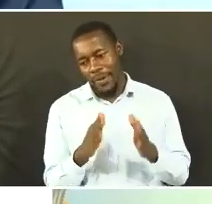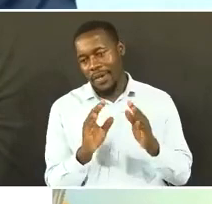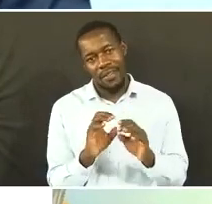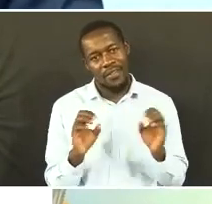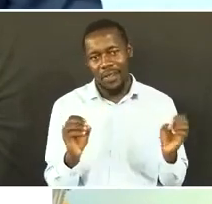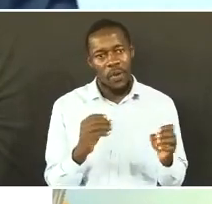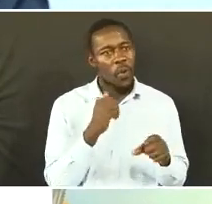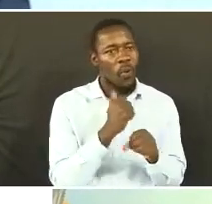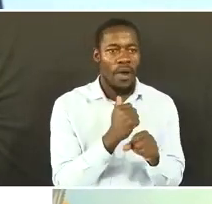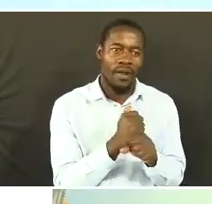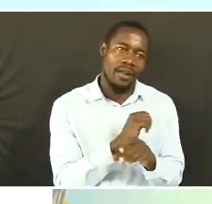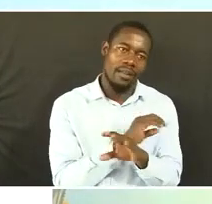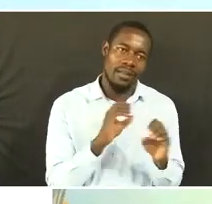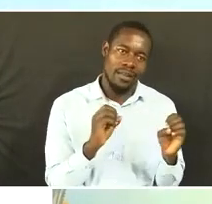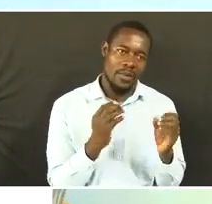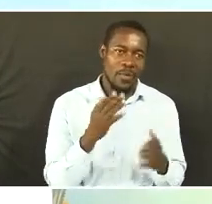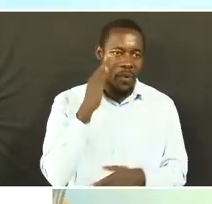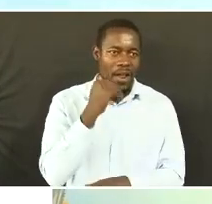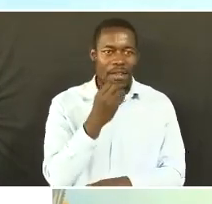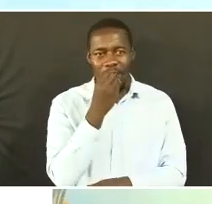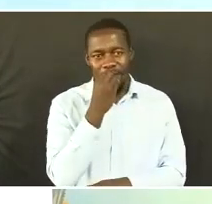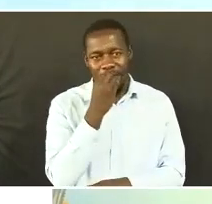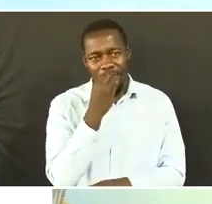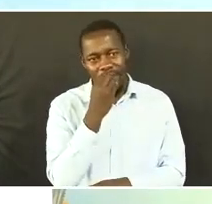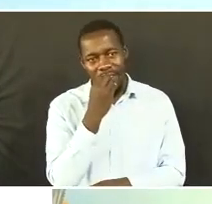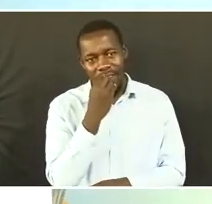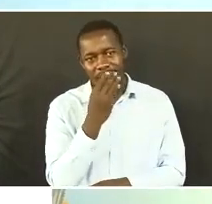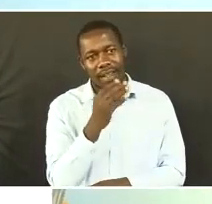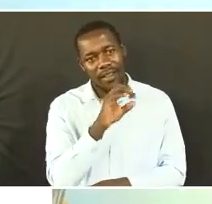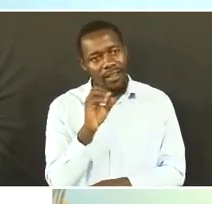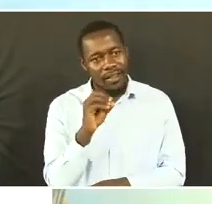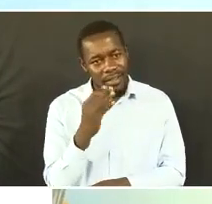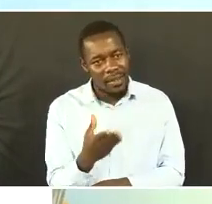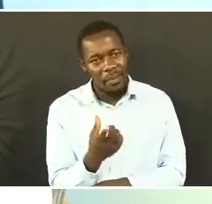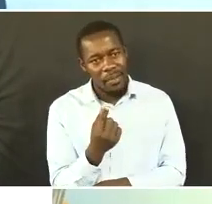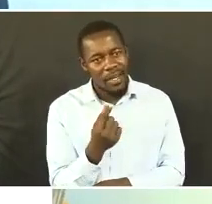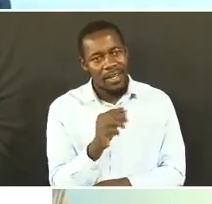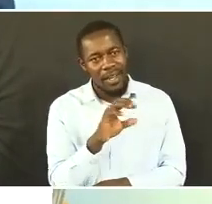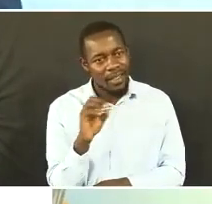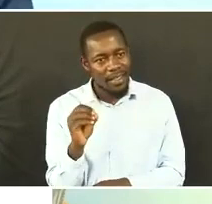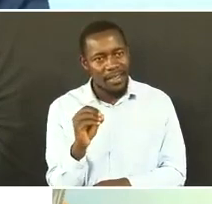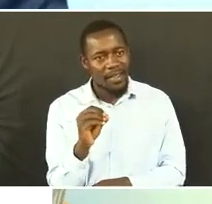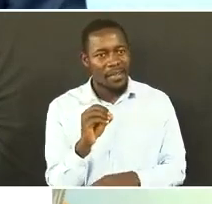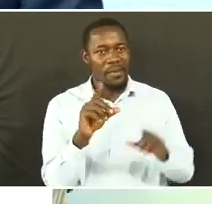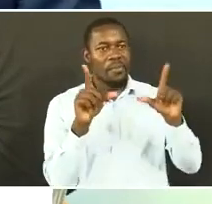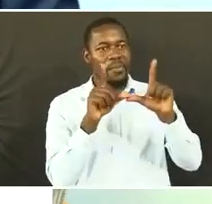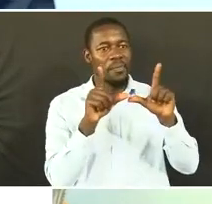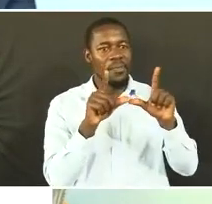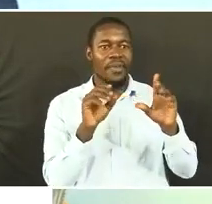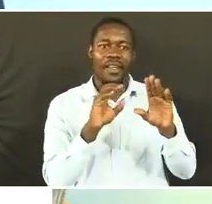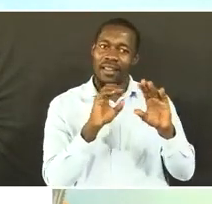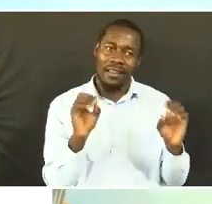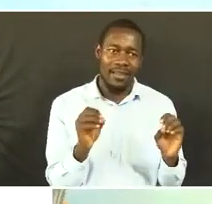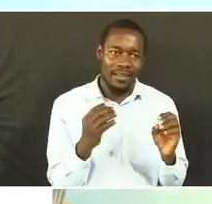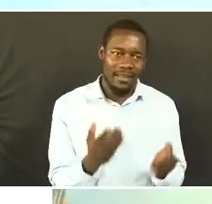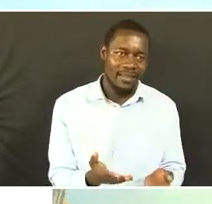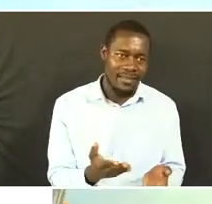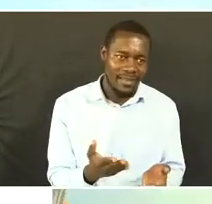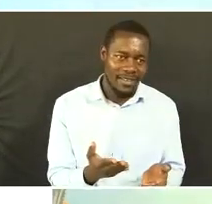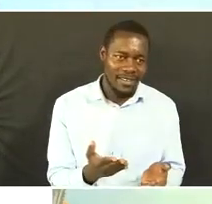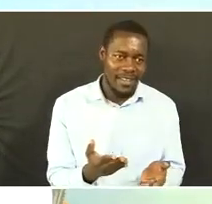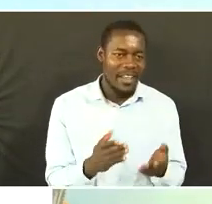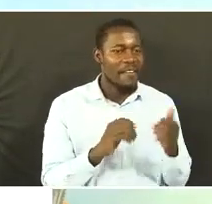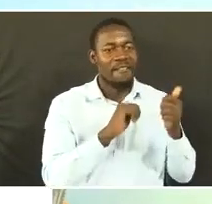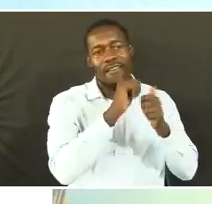no work permit, and even if he did, he had no corresponding papers to demonstrate qualification in foreign land.